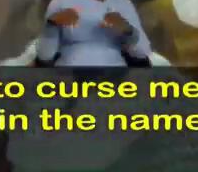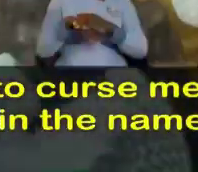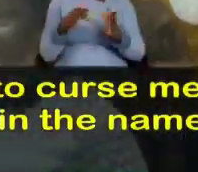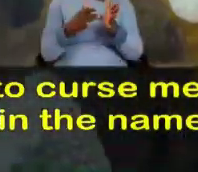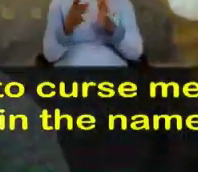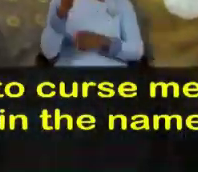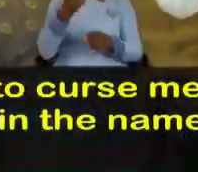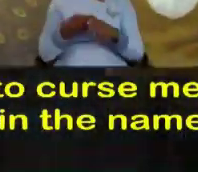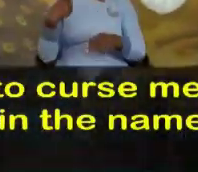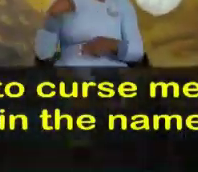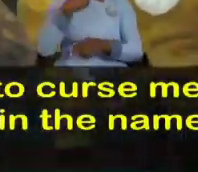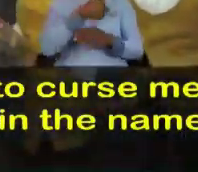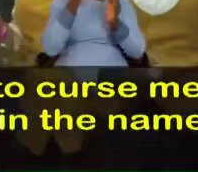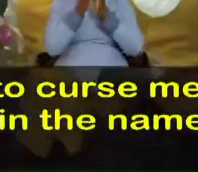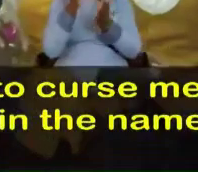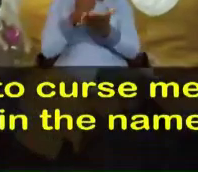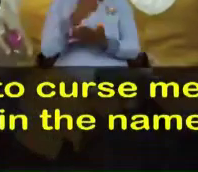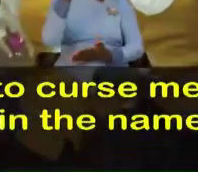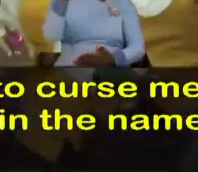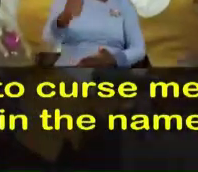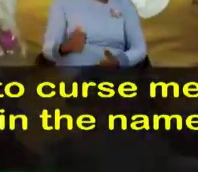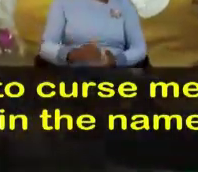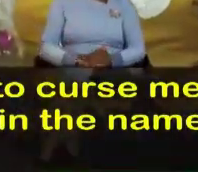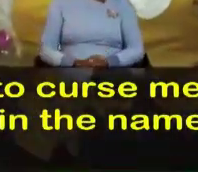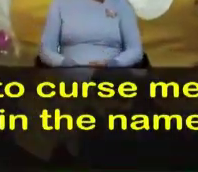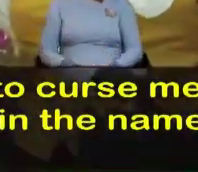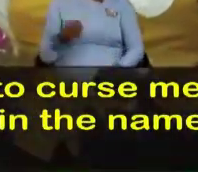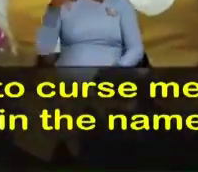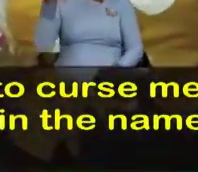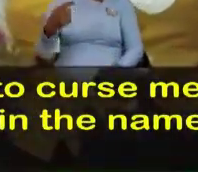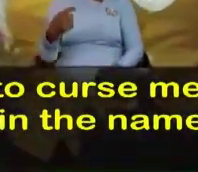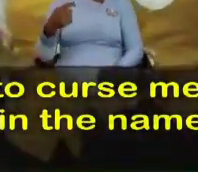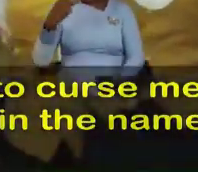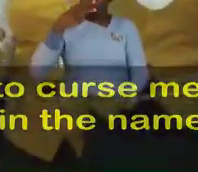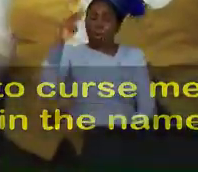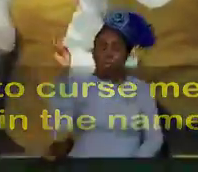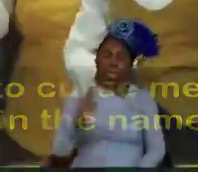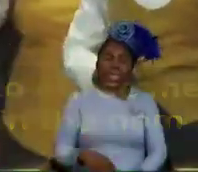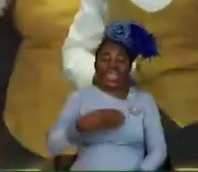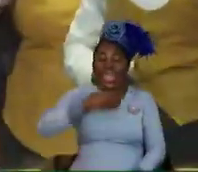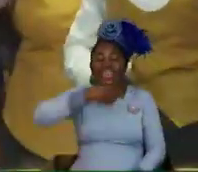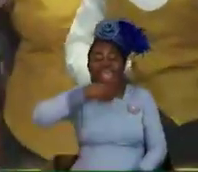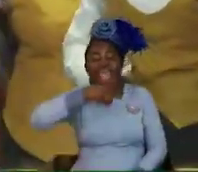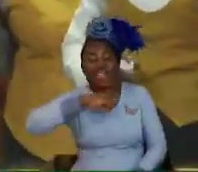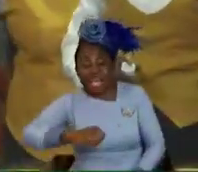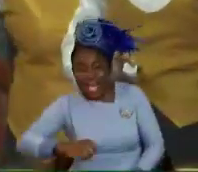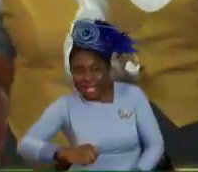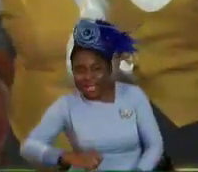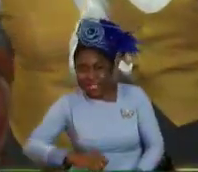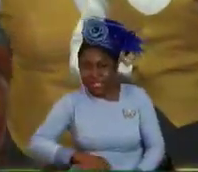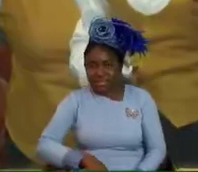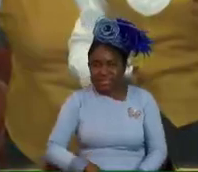Jesus' name we pray. Say, wicked elders